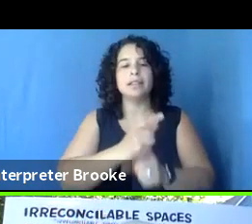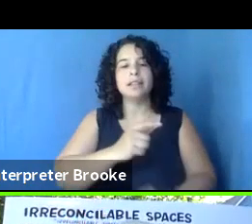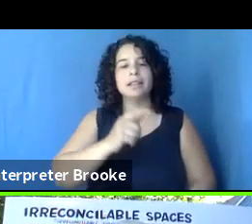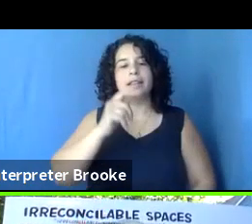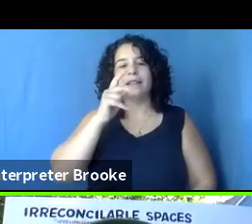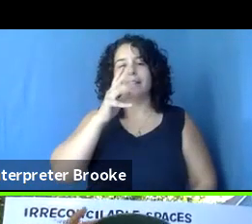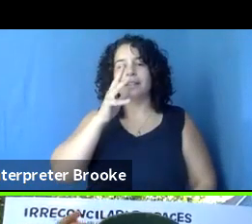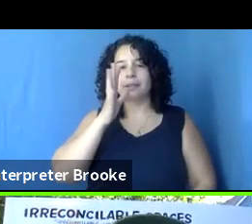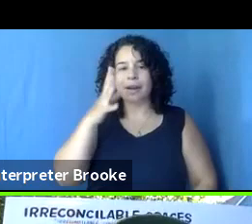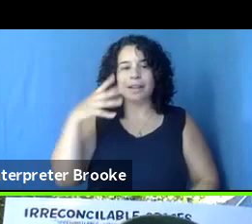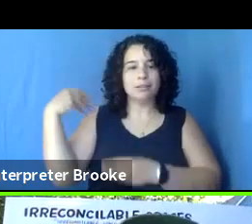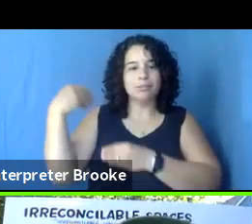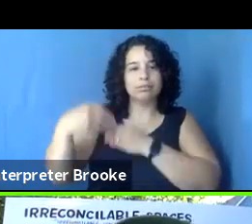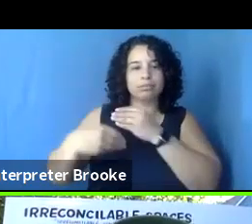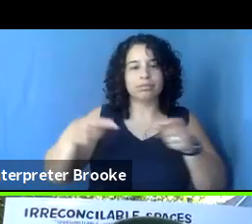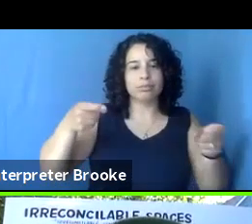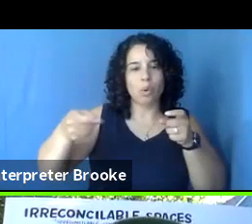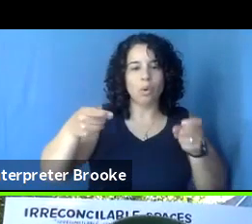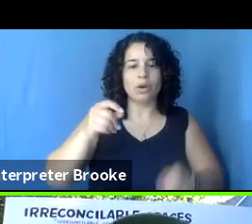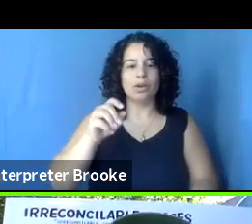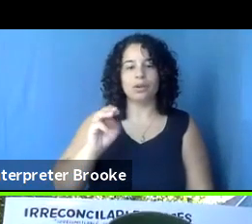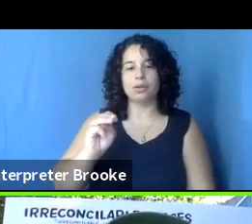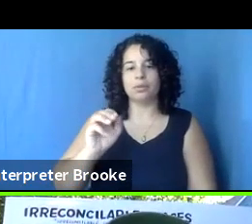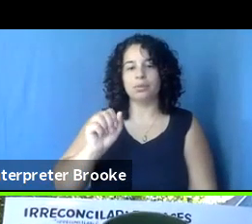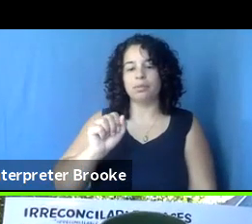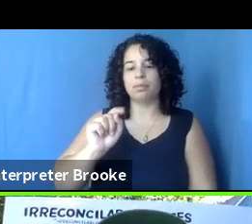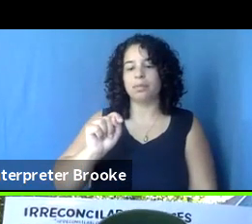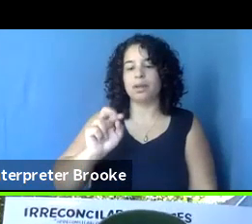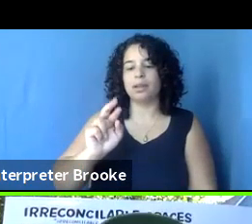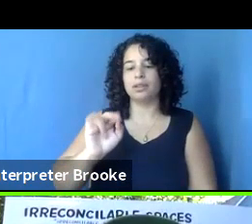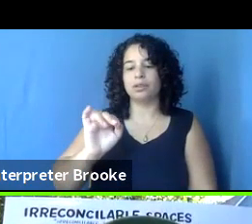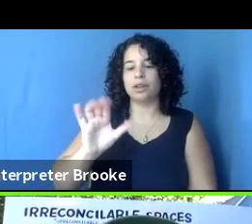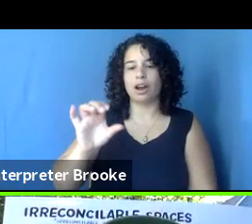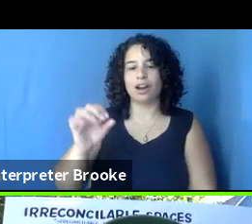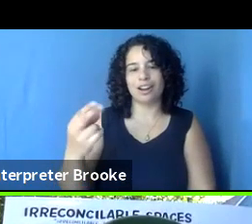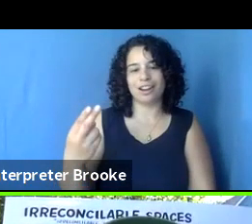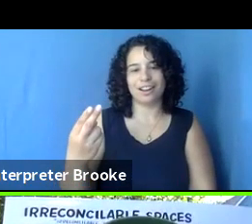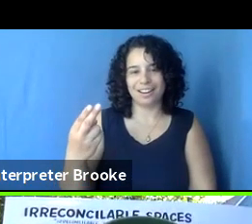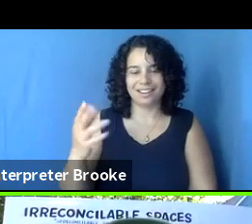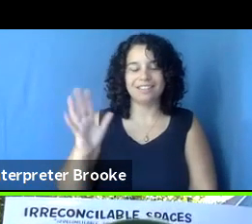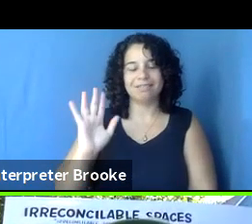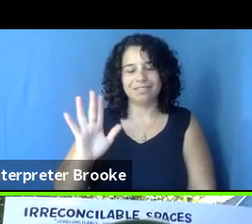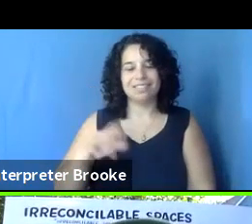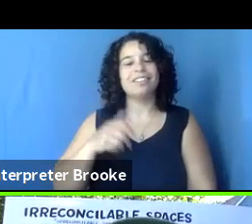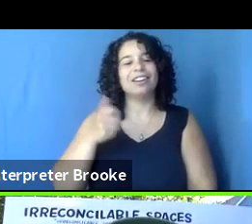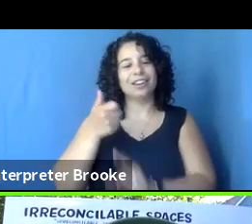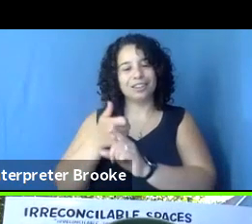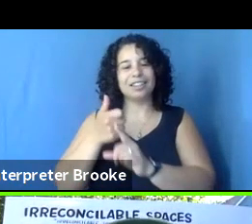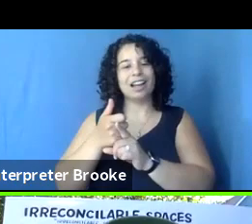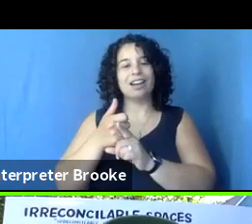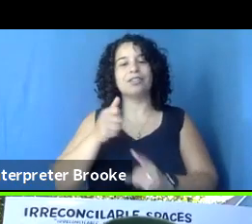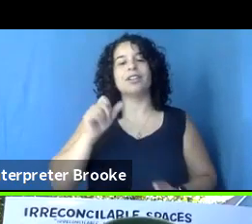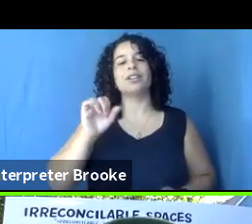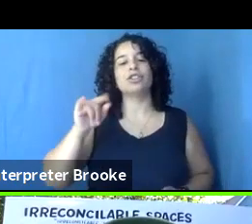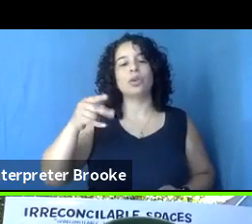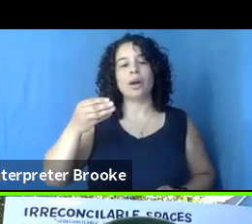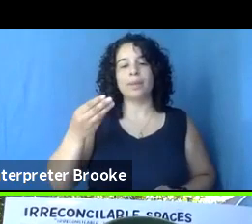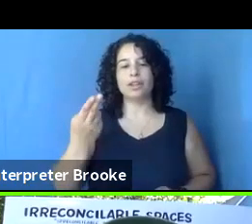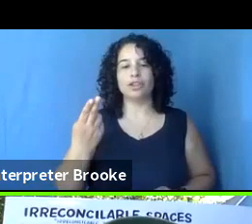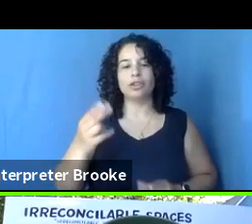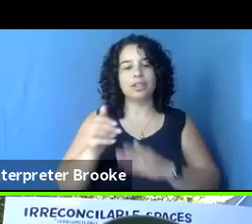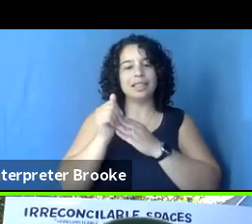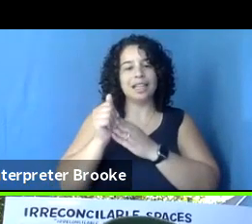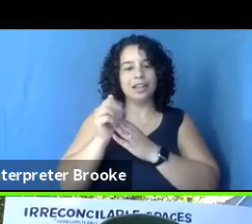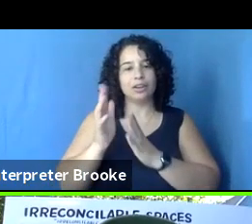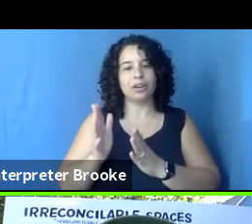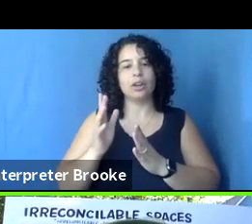see Mia leaning in to help me out in my little brain fart there. So she's a Squamish matriarch, and she has just released a